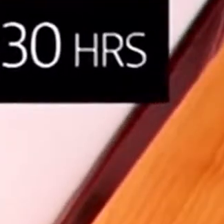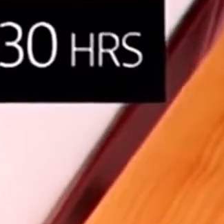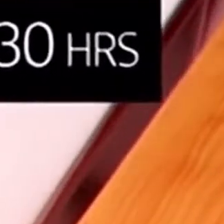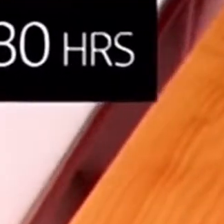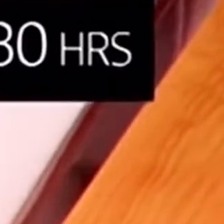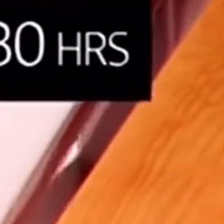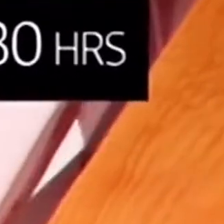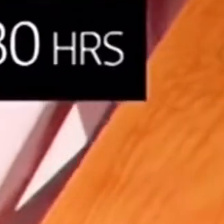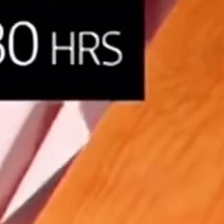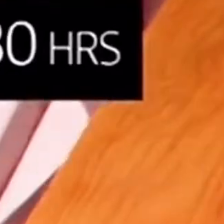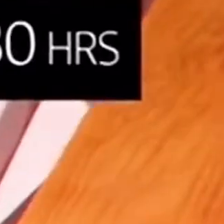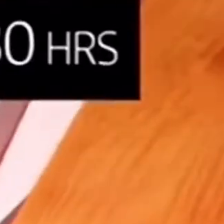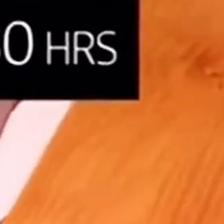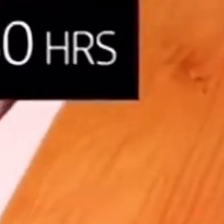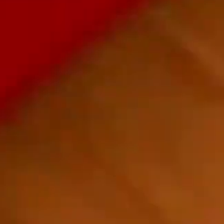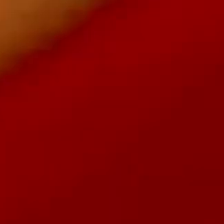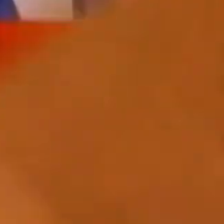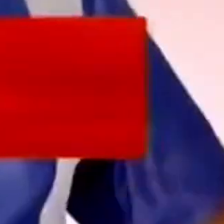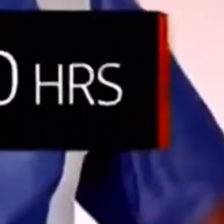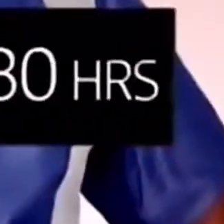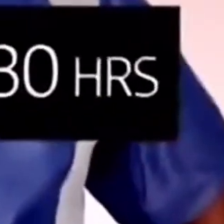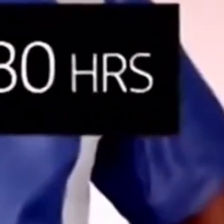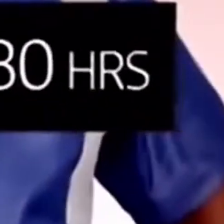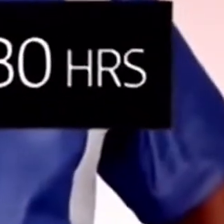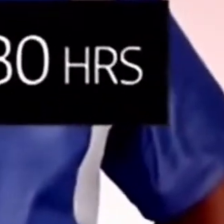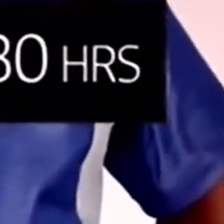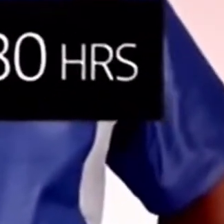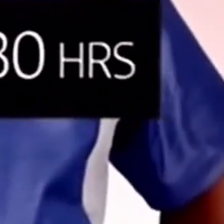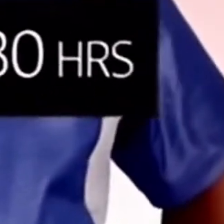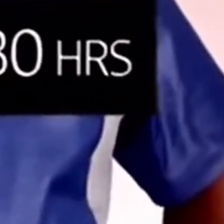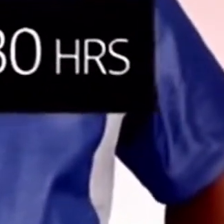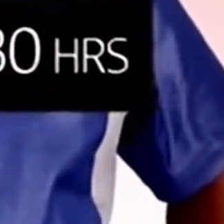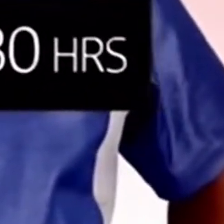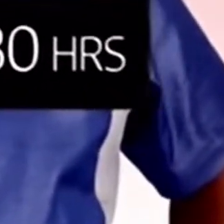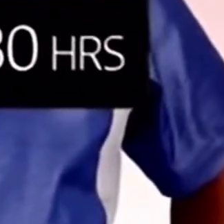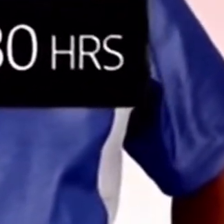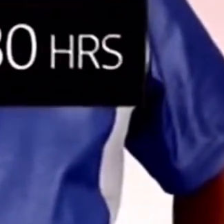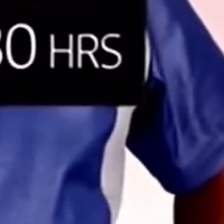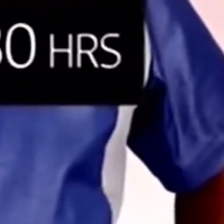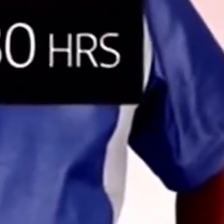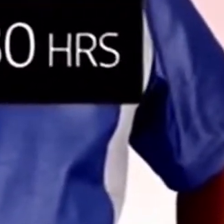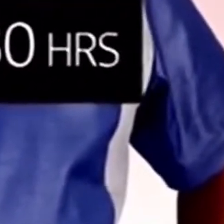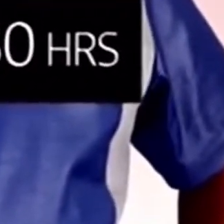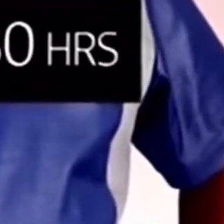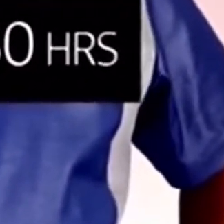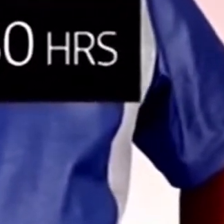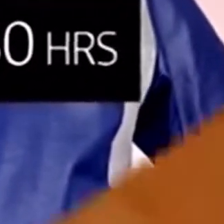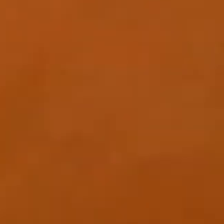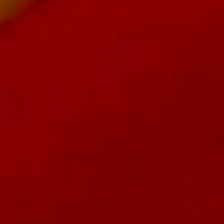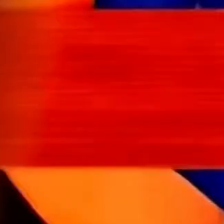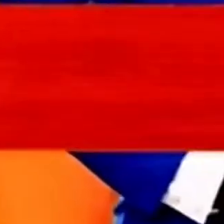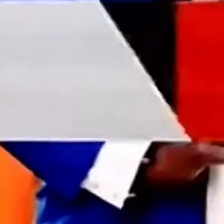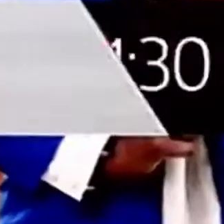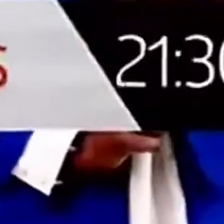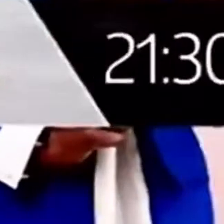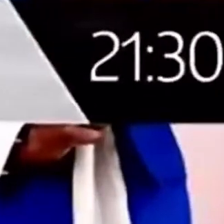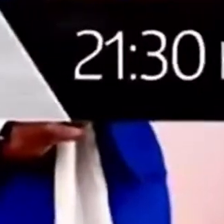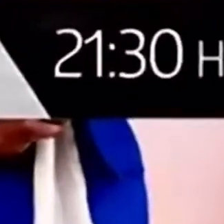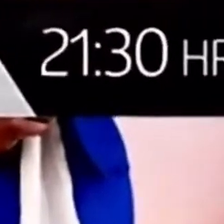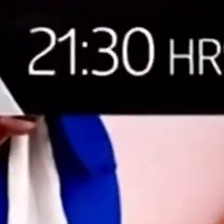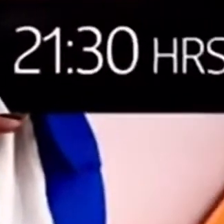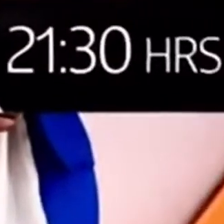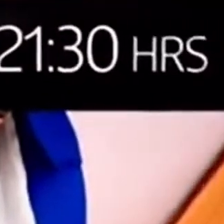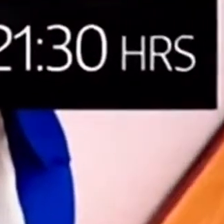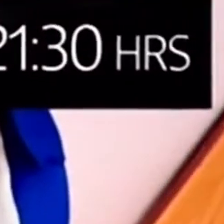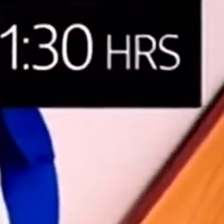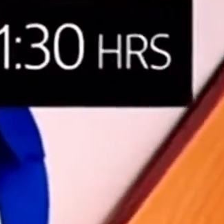on the villages of Ubuntu. Then, secrets and hidden agendas are a melting pot for chaos in Pali. And we join our